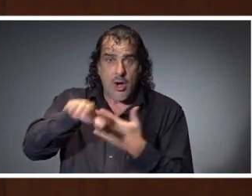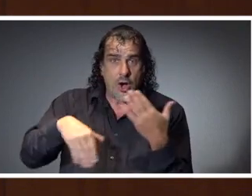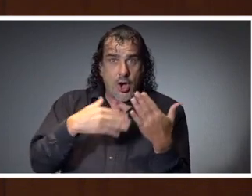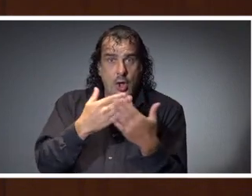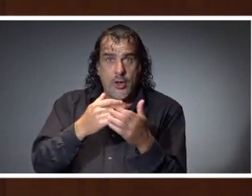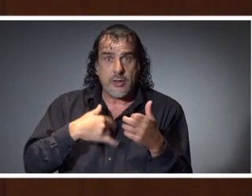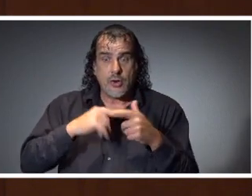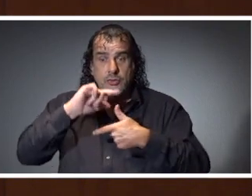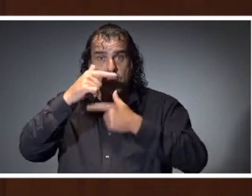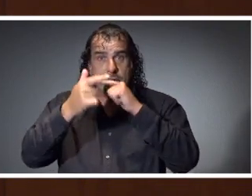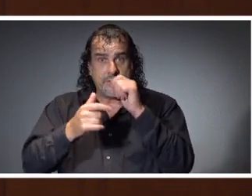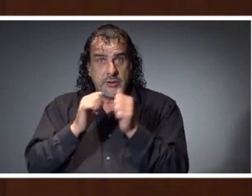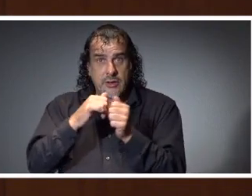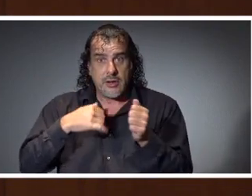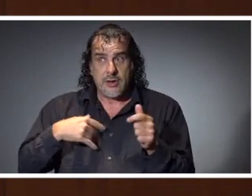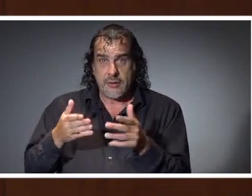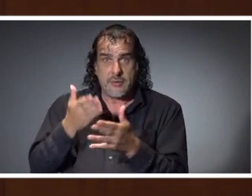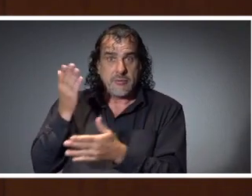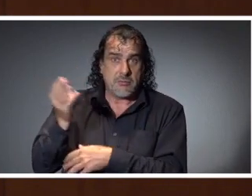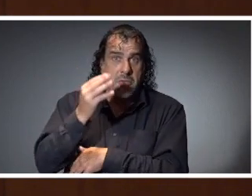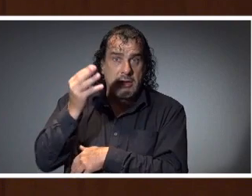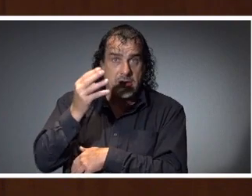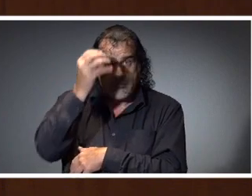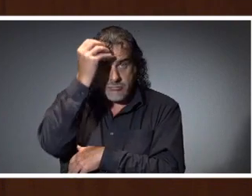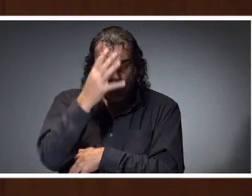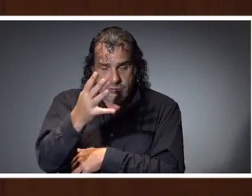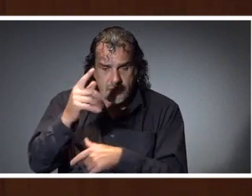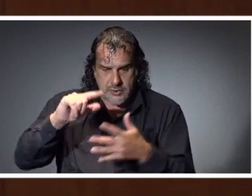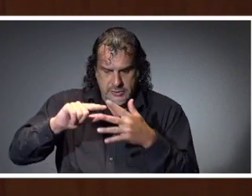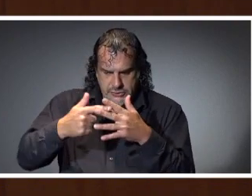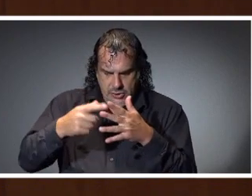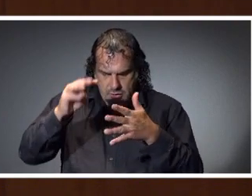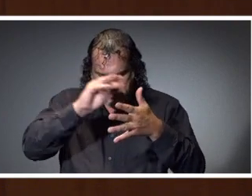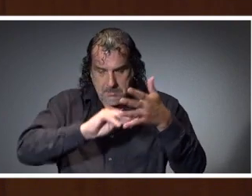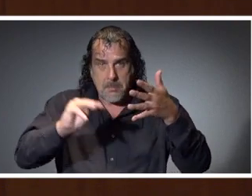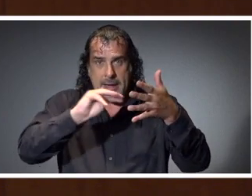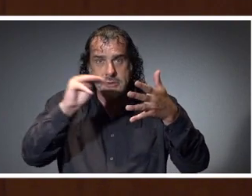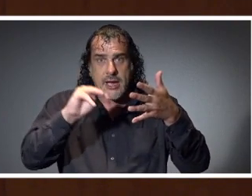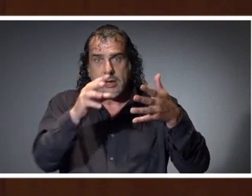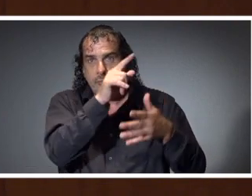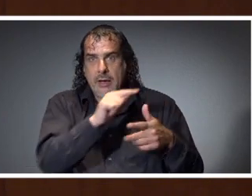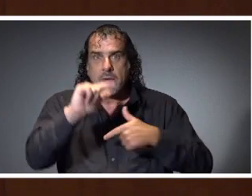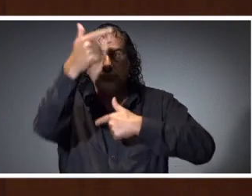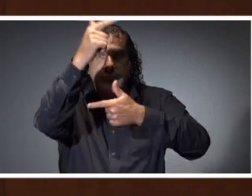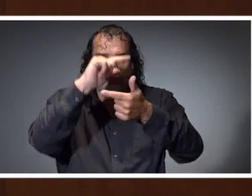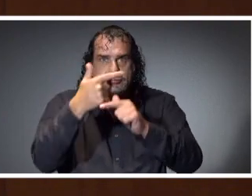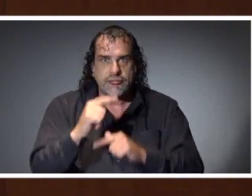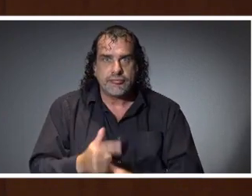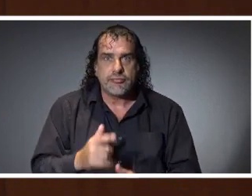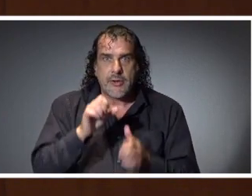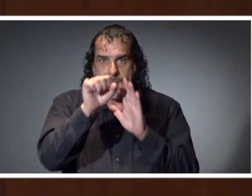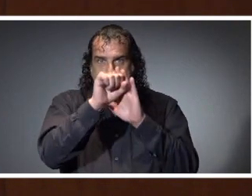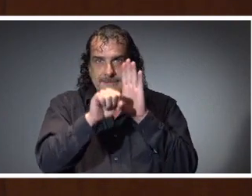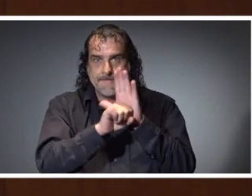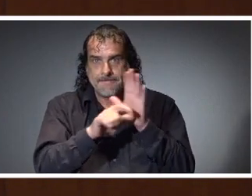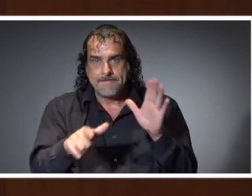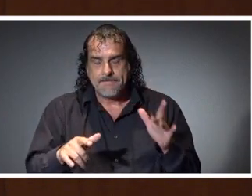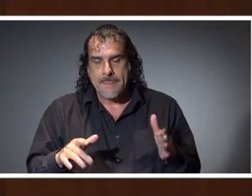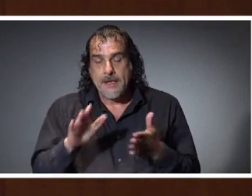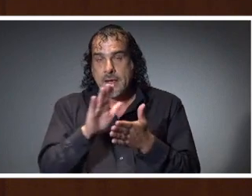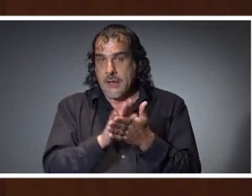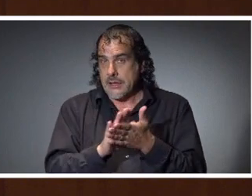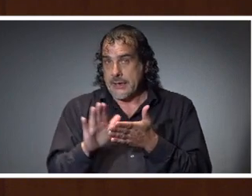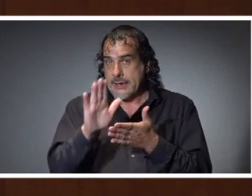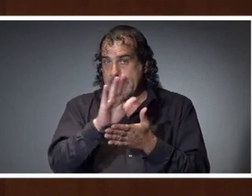rotation, and so stay tuned. That'll be available starting next Monday. If we're talking about colleges, we're extremely concerned